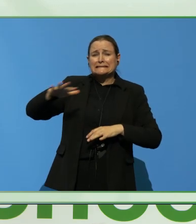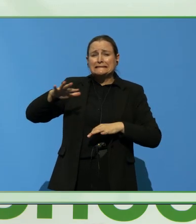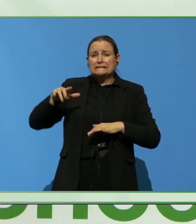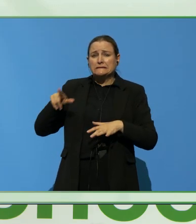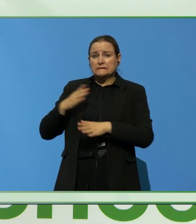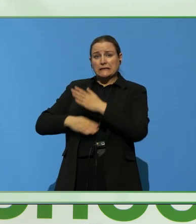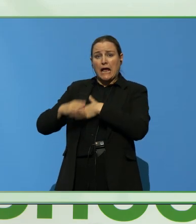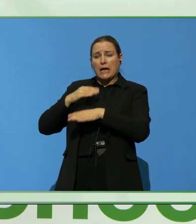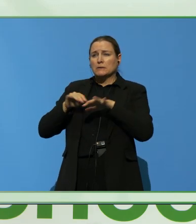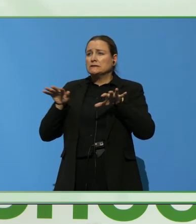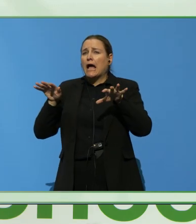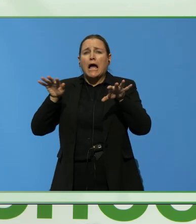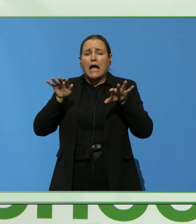information.